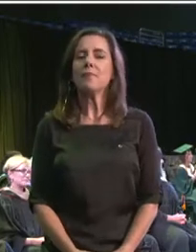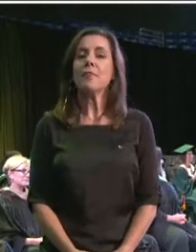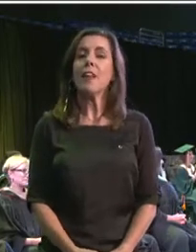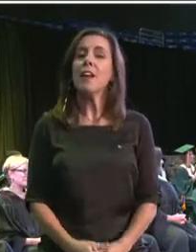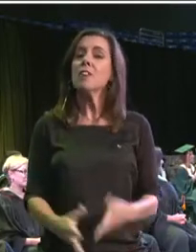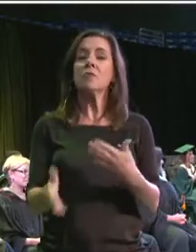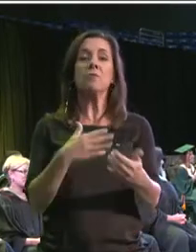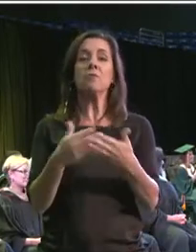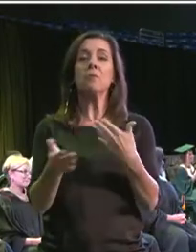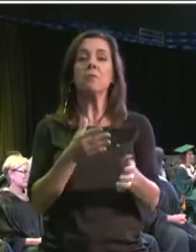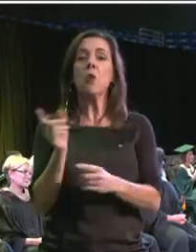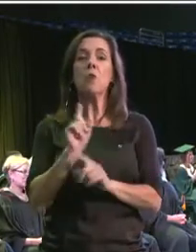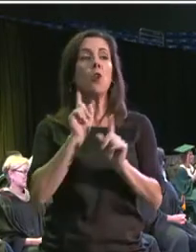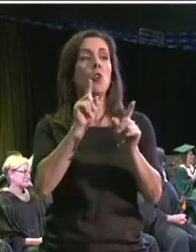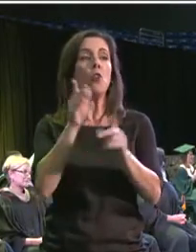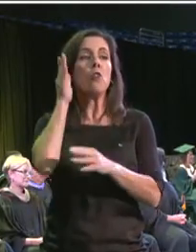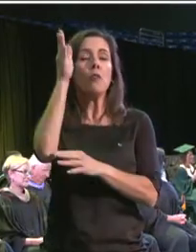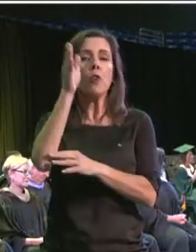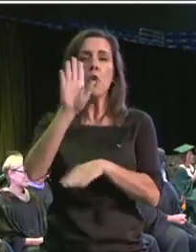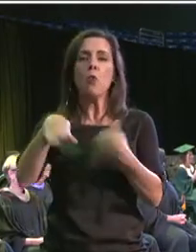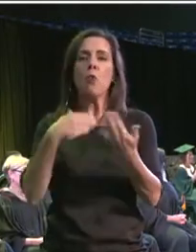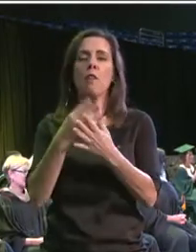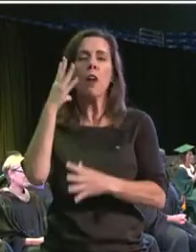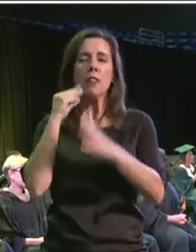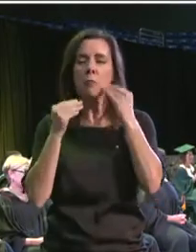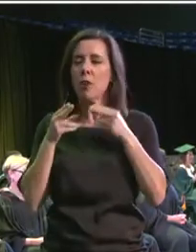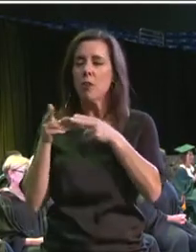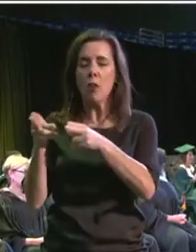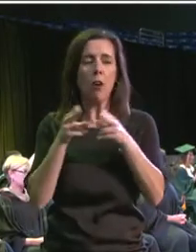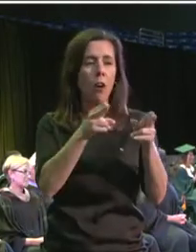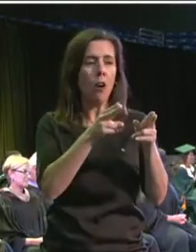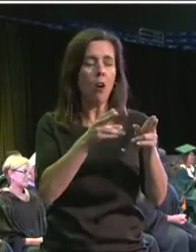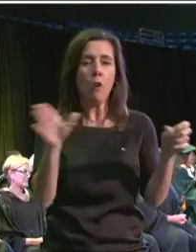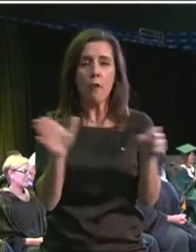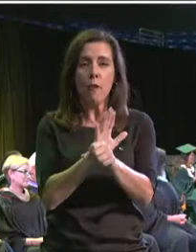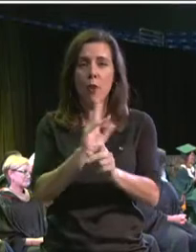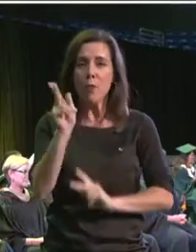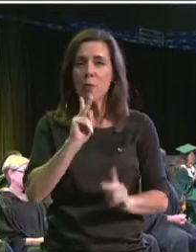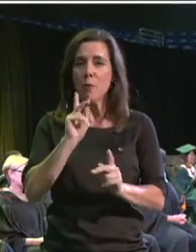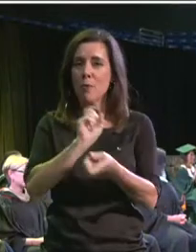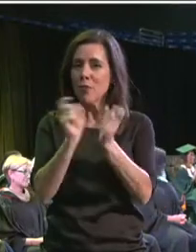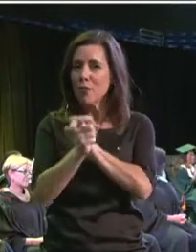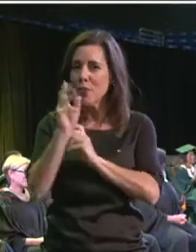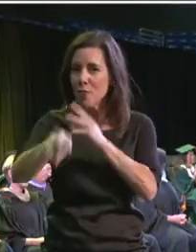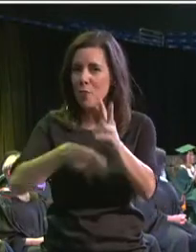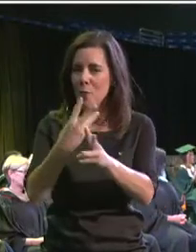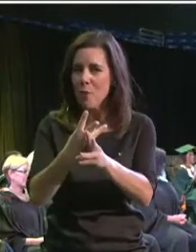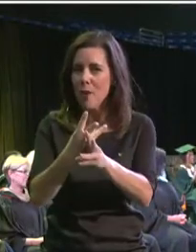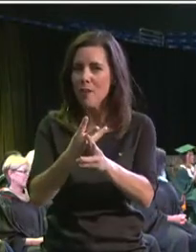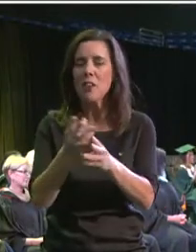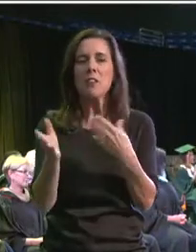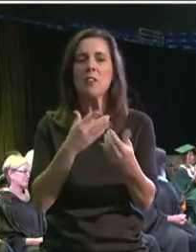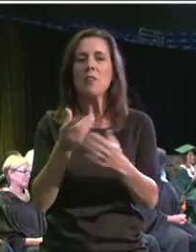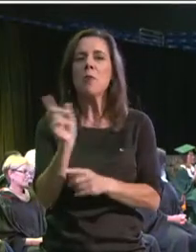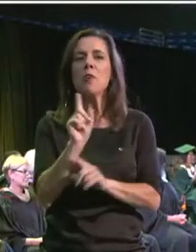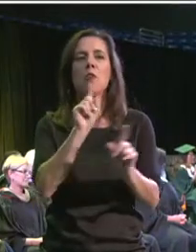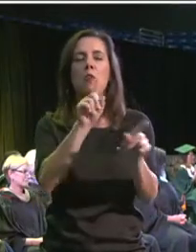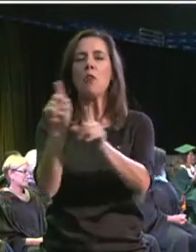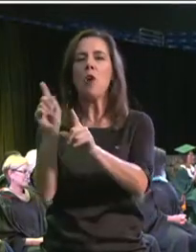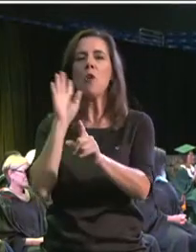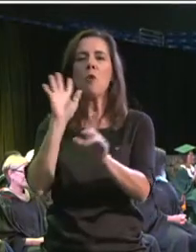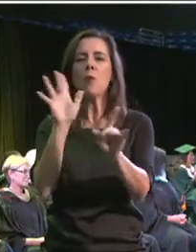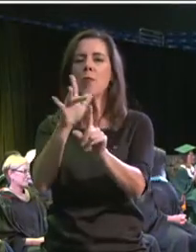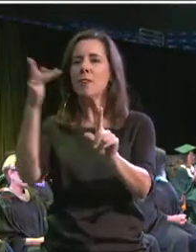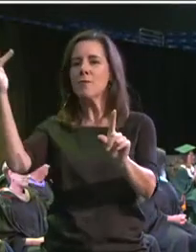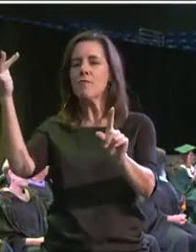No matter where our paths take us, we have all walked those halls that were full of world changers, full of students who anywhere they'll go, they'll shine their lights, and full of